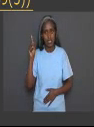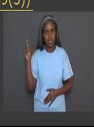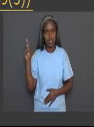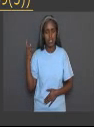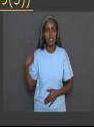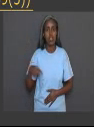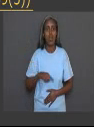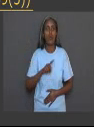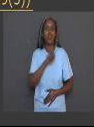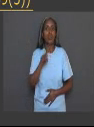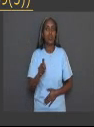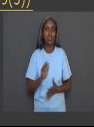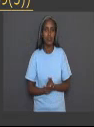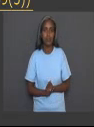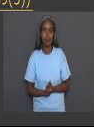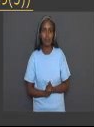our equation.